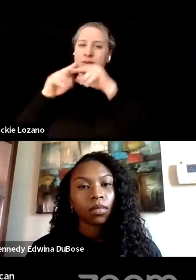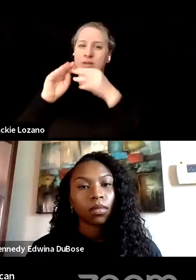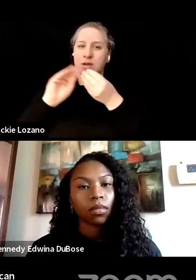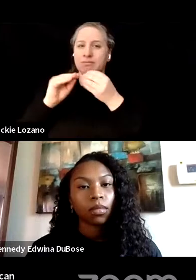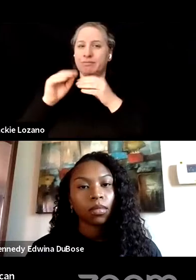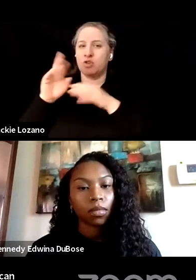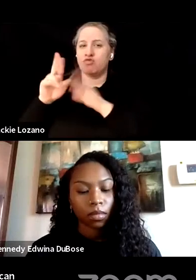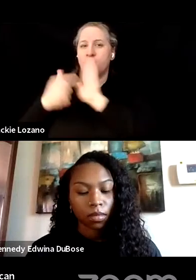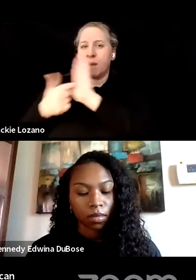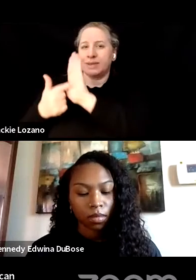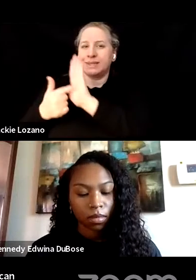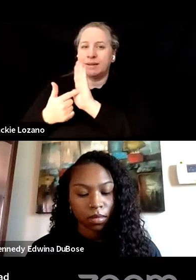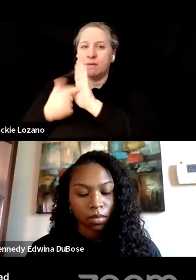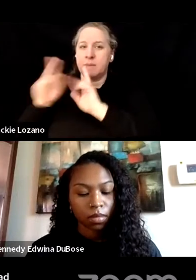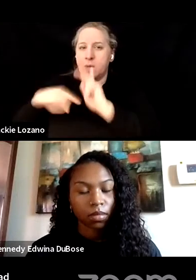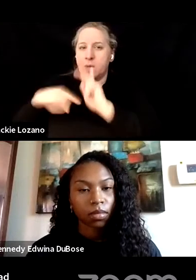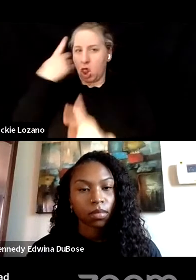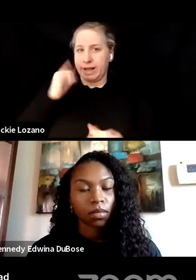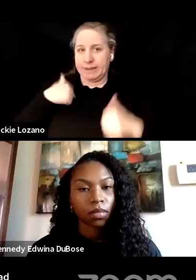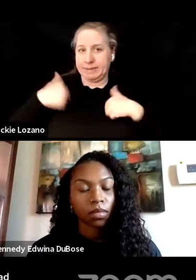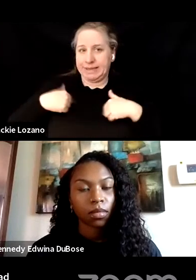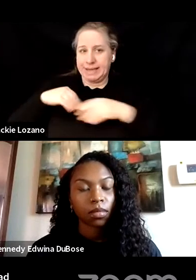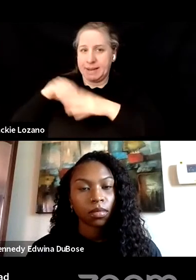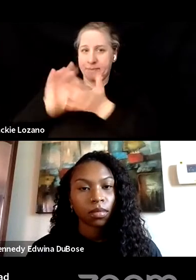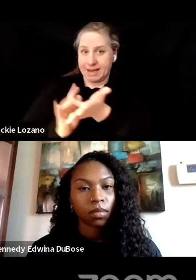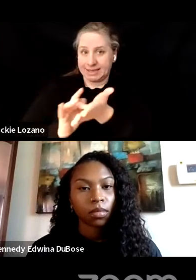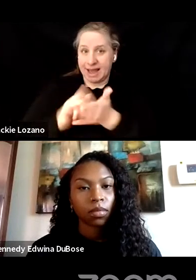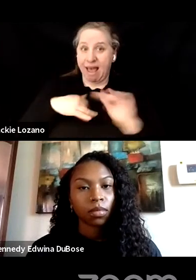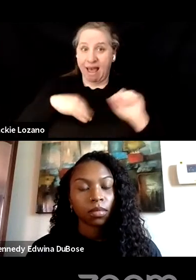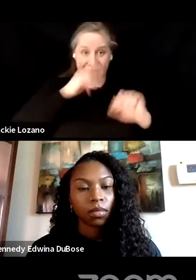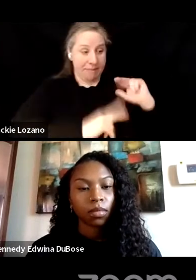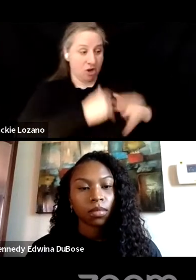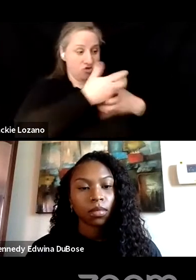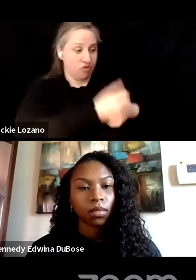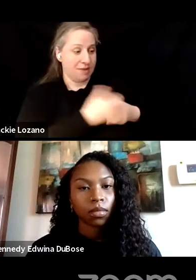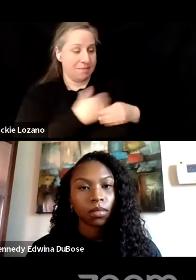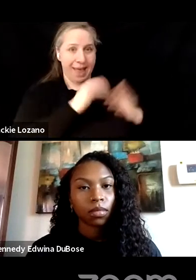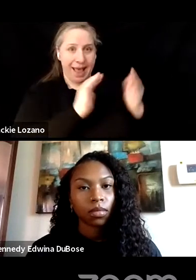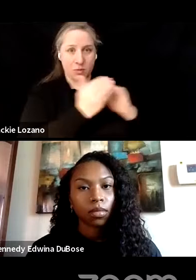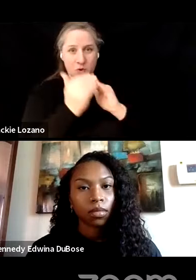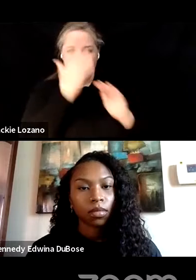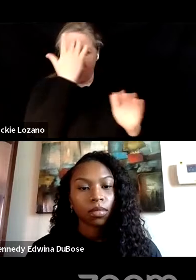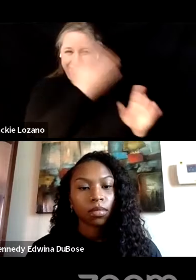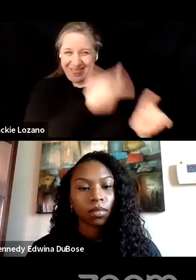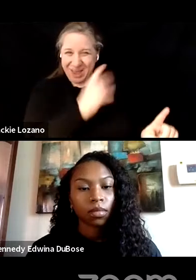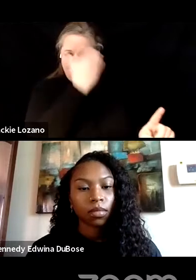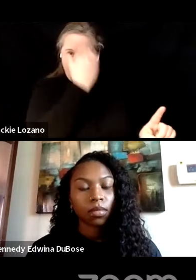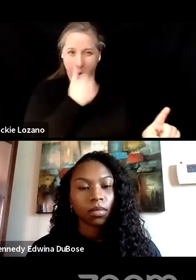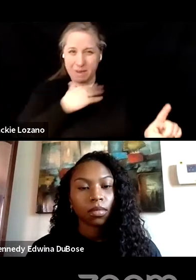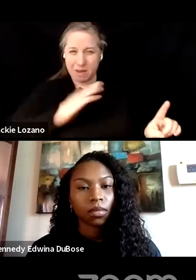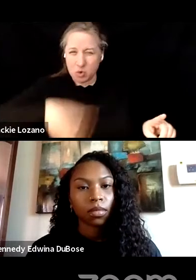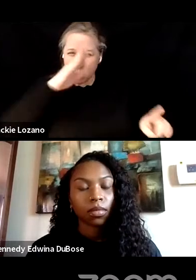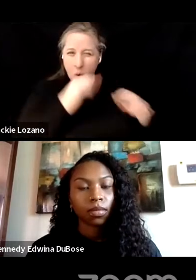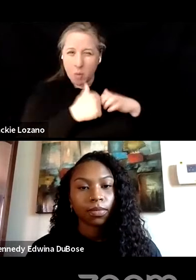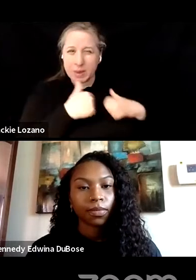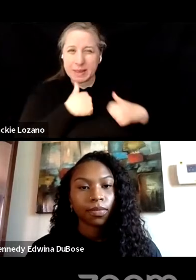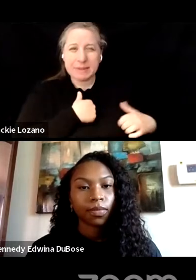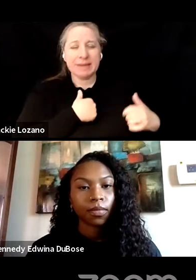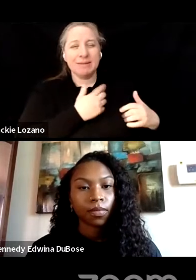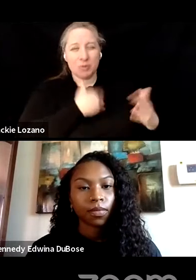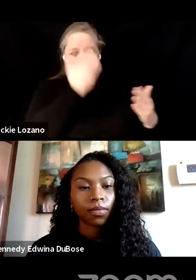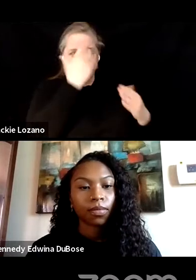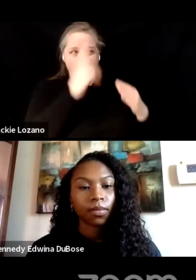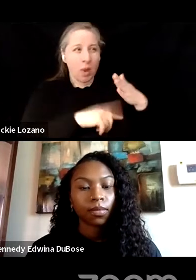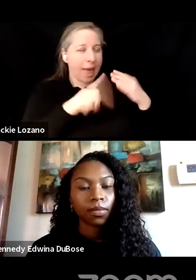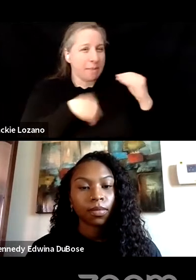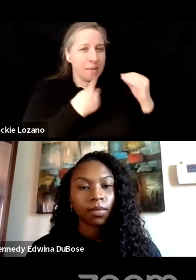medicine. I can build trust with my community because they know me. They grew up with me. They know what I'm about.